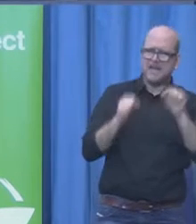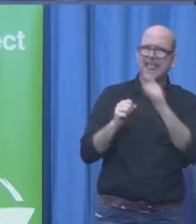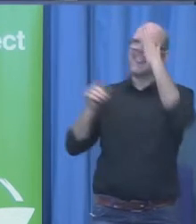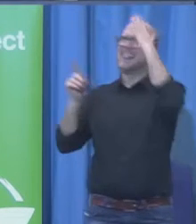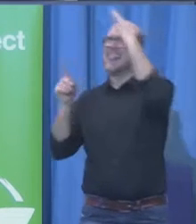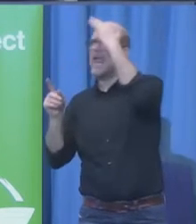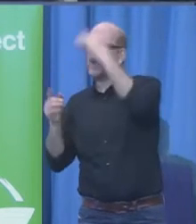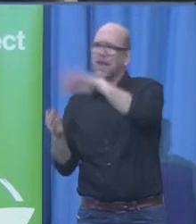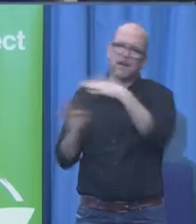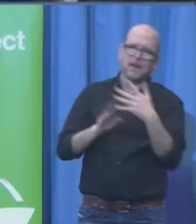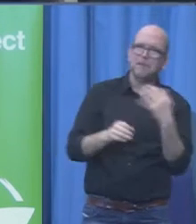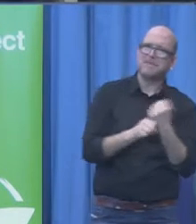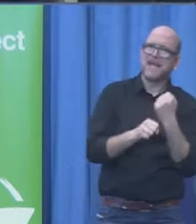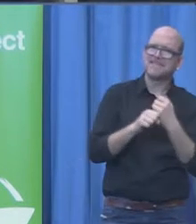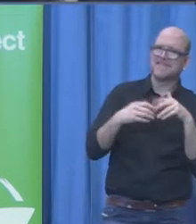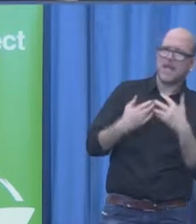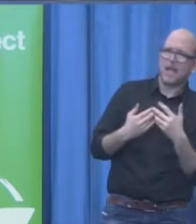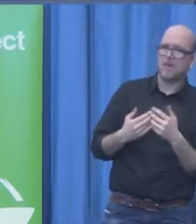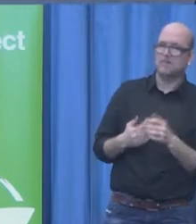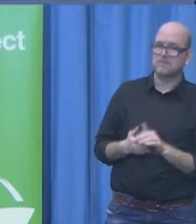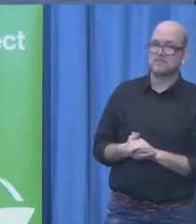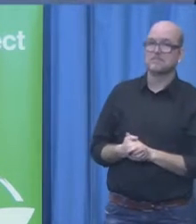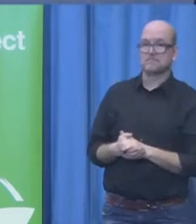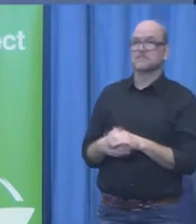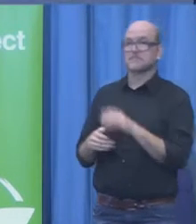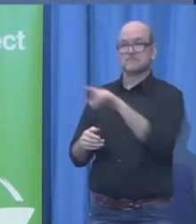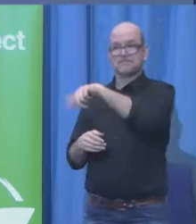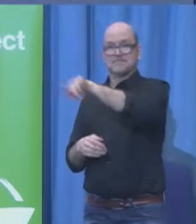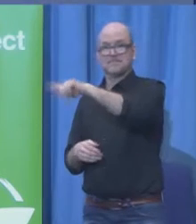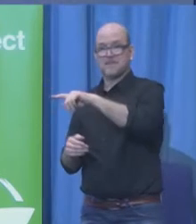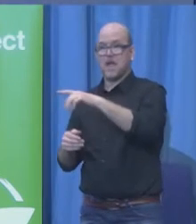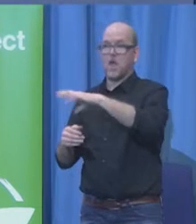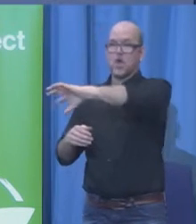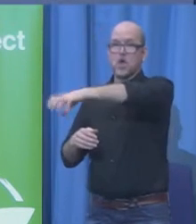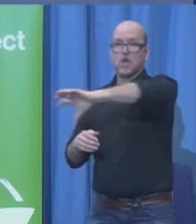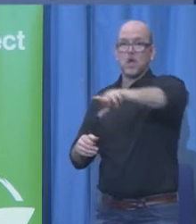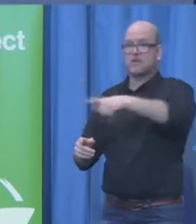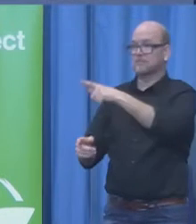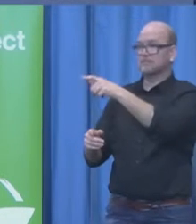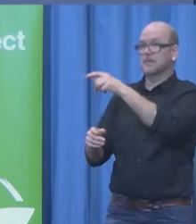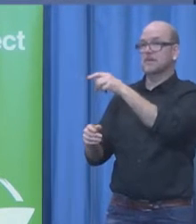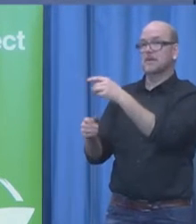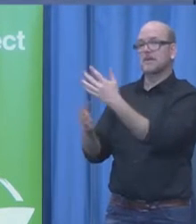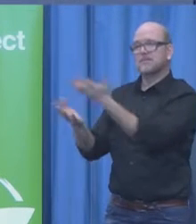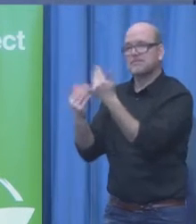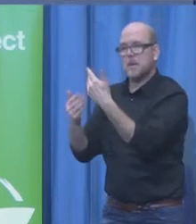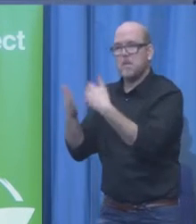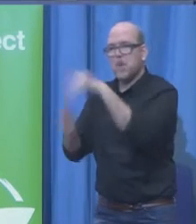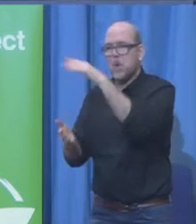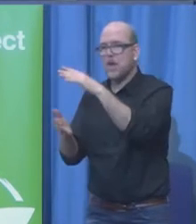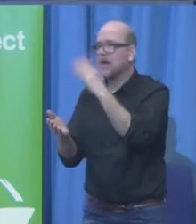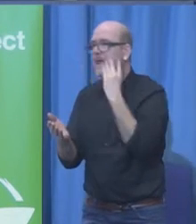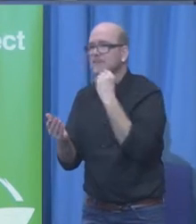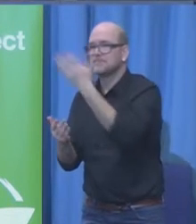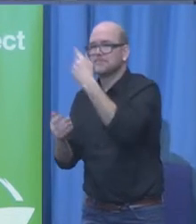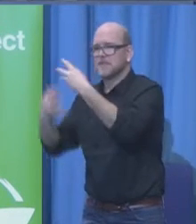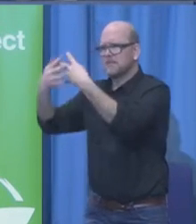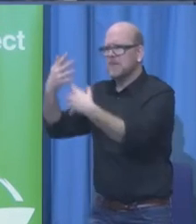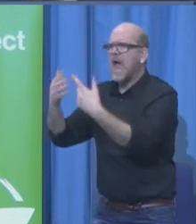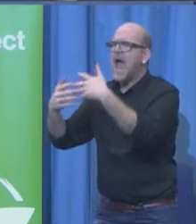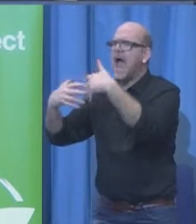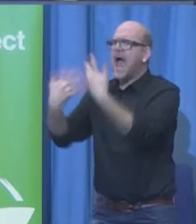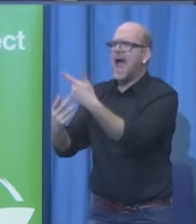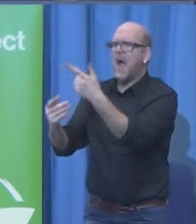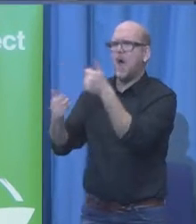state explained what are they doing in the area of employment and vocational training, how it is approached in